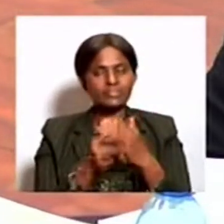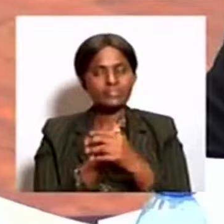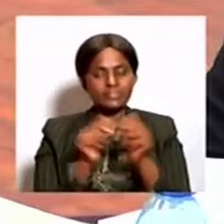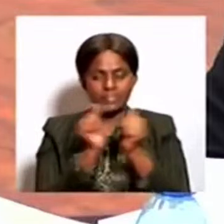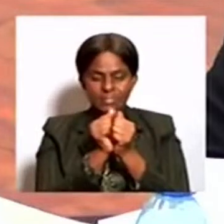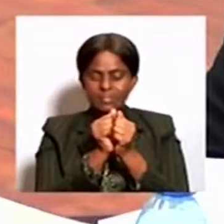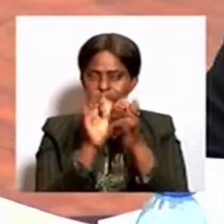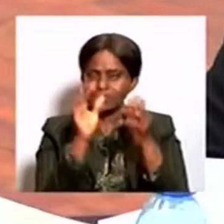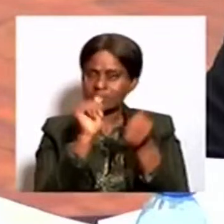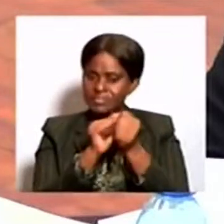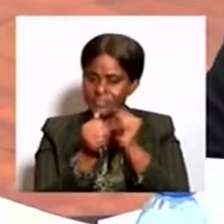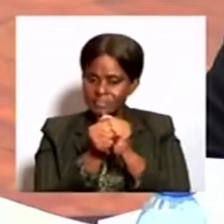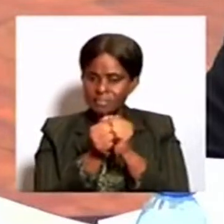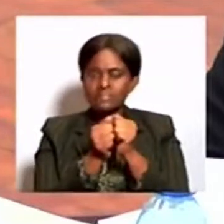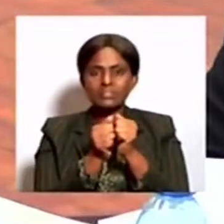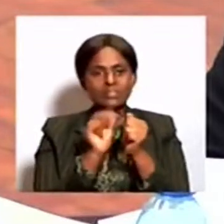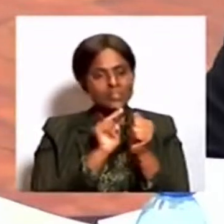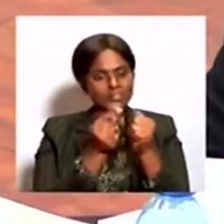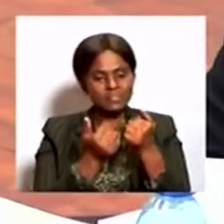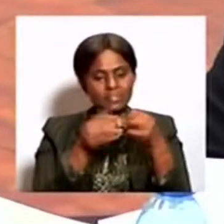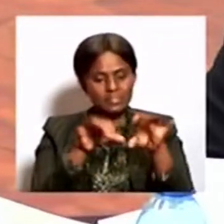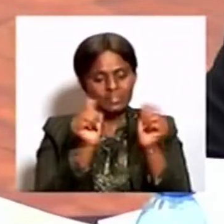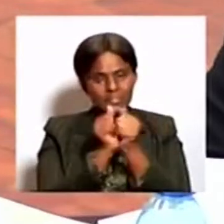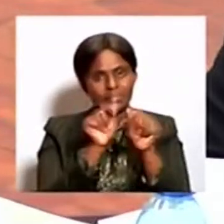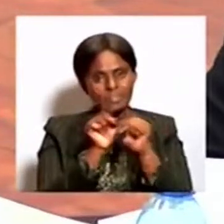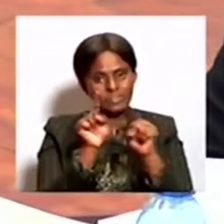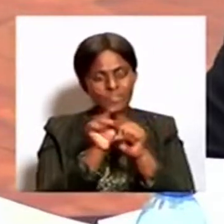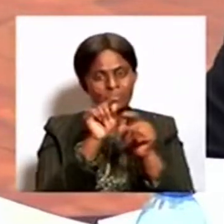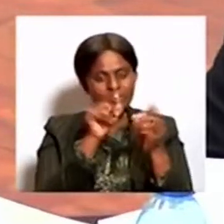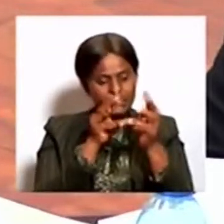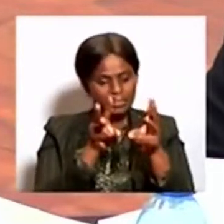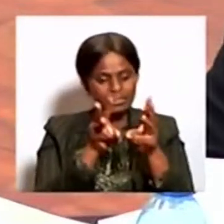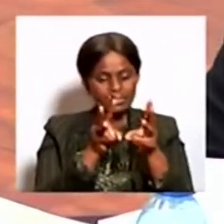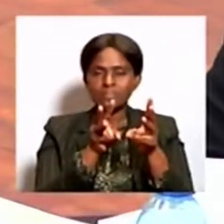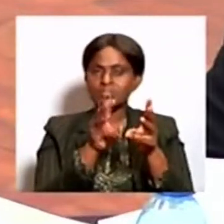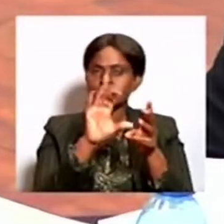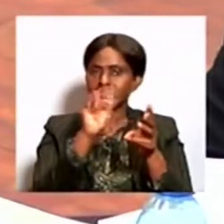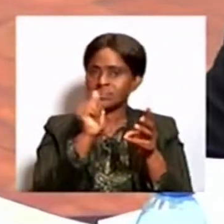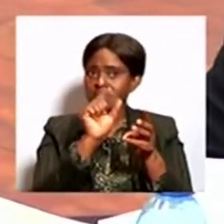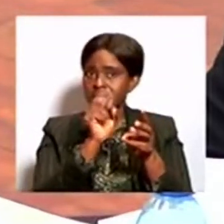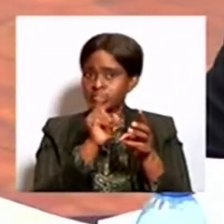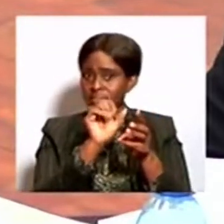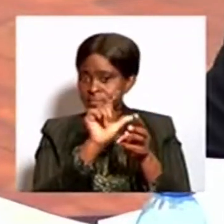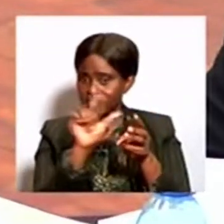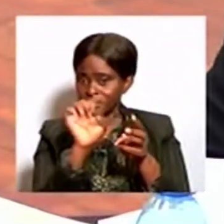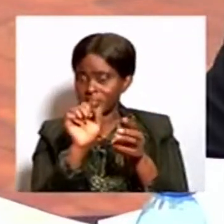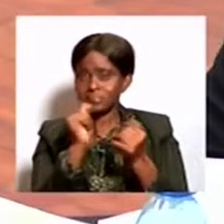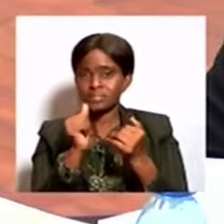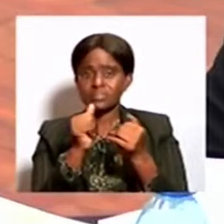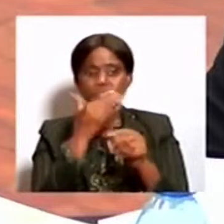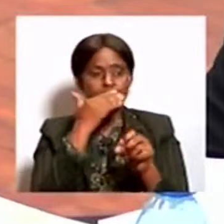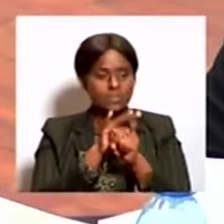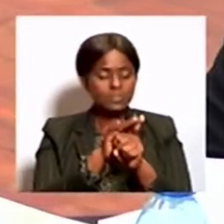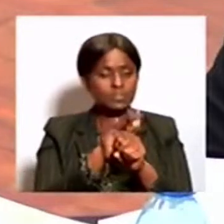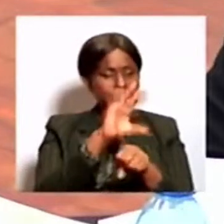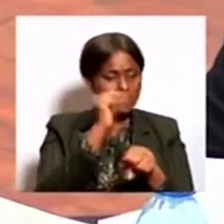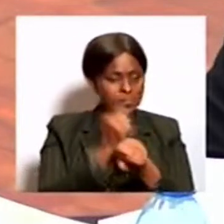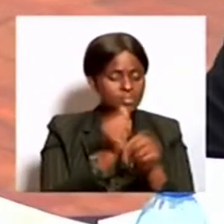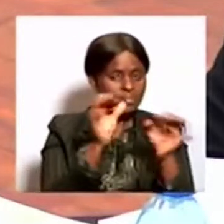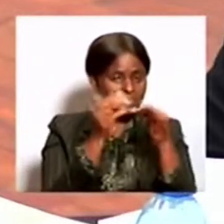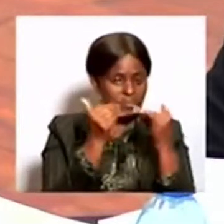without problems. And I think we want to continue with that. We've gone cashless. And just to assure you that Chongwe Council is one